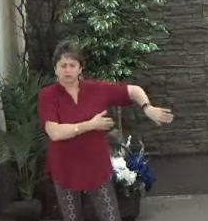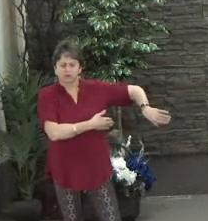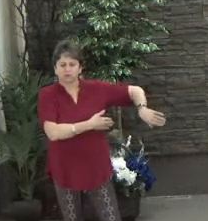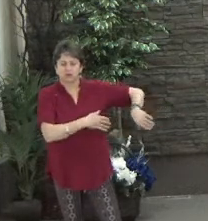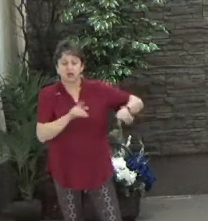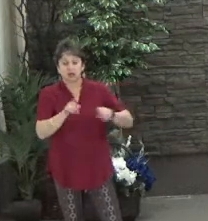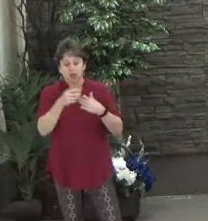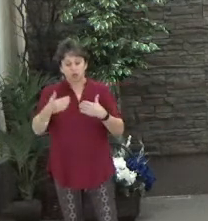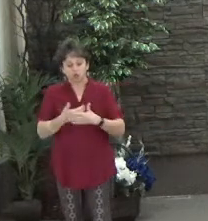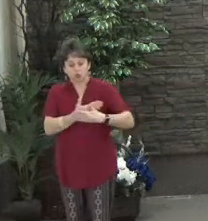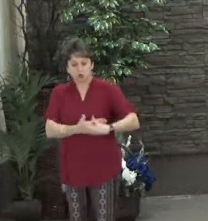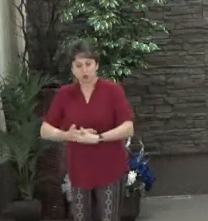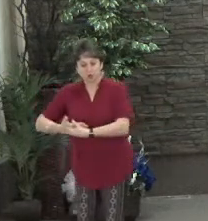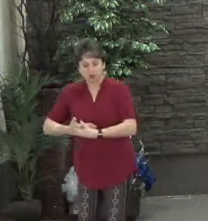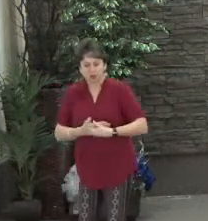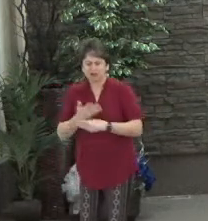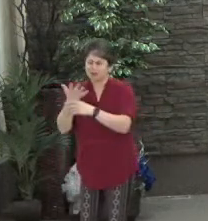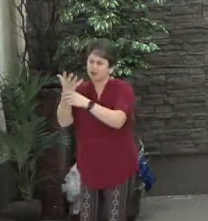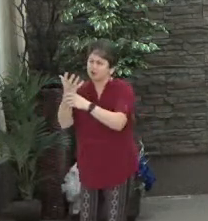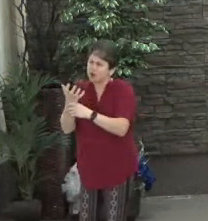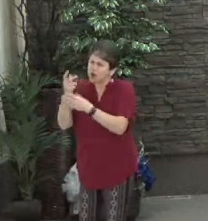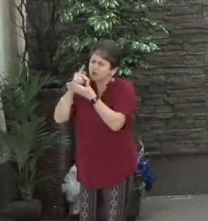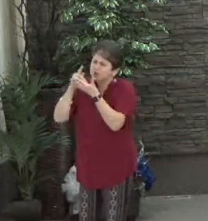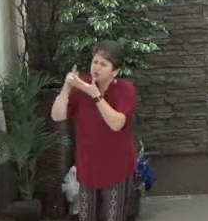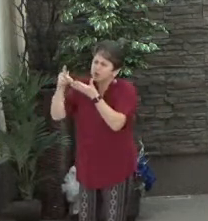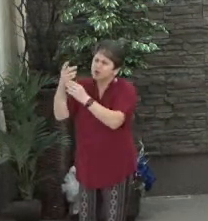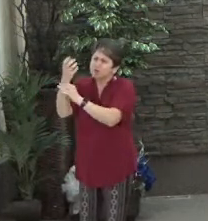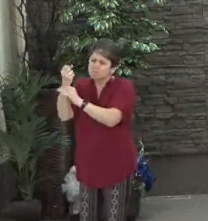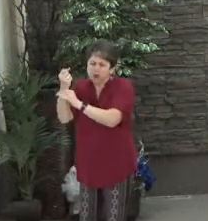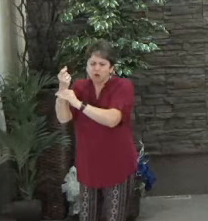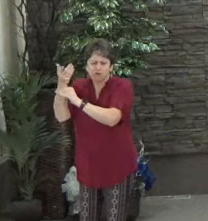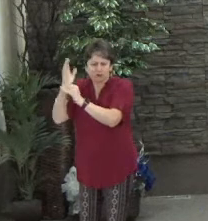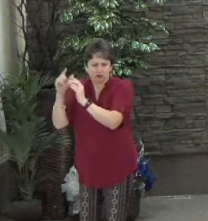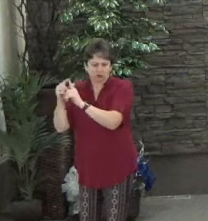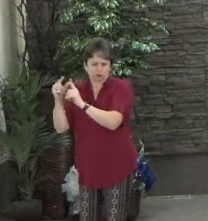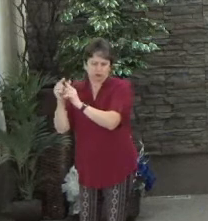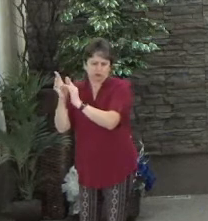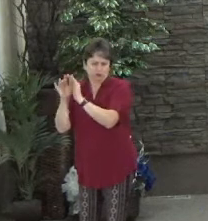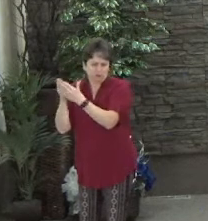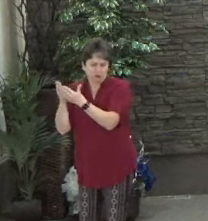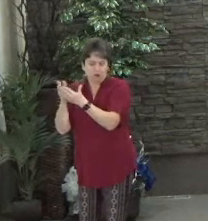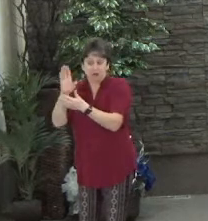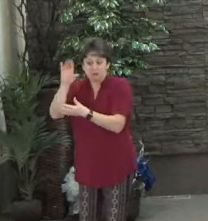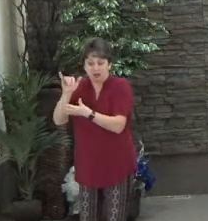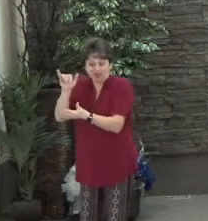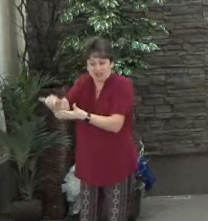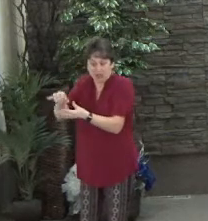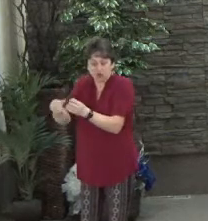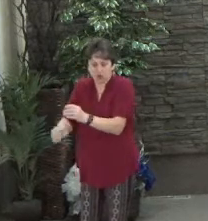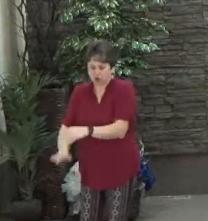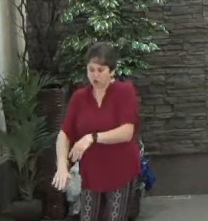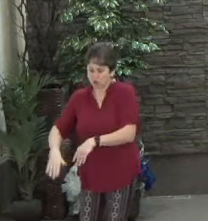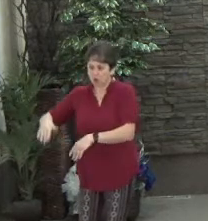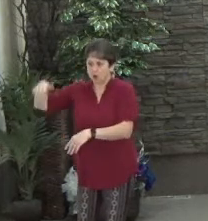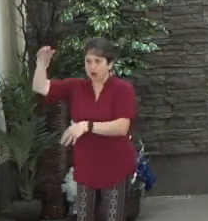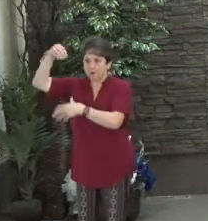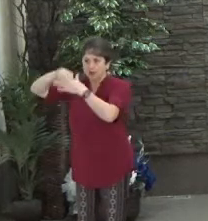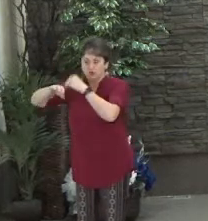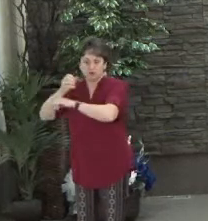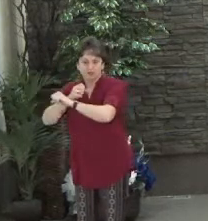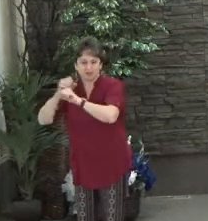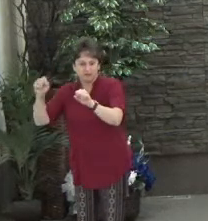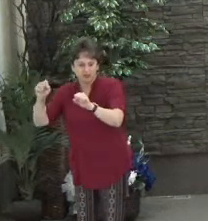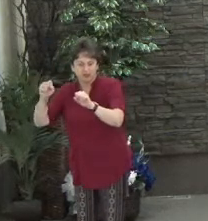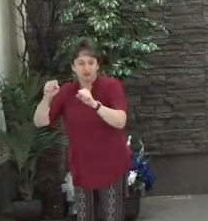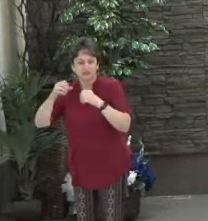Like newborn infants, long for the pure milk of the word, that by it you may grow up into salvation, if indeed